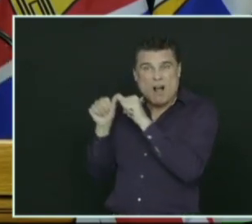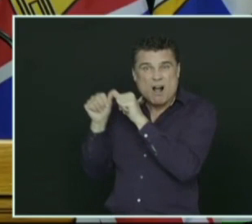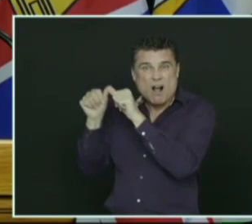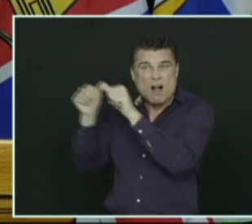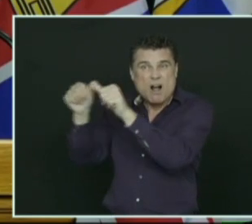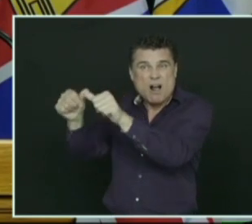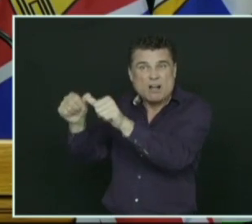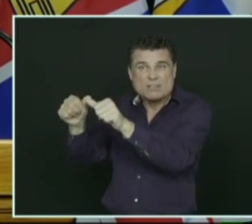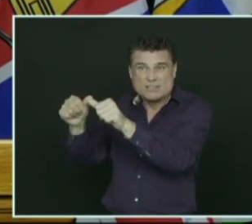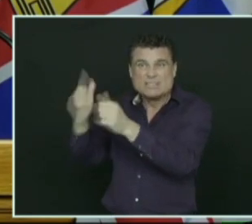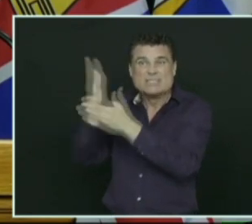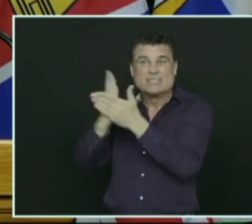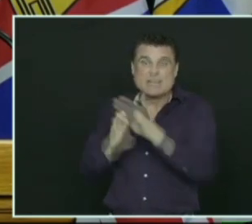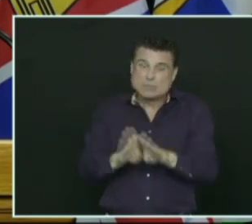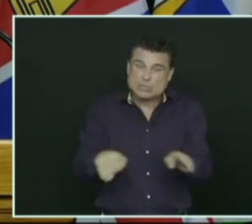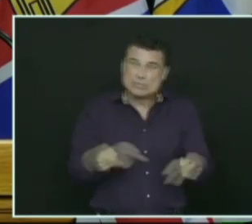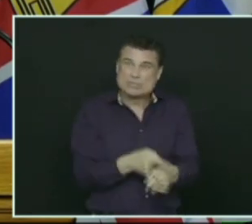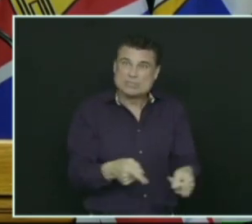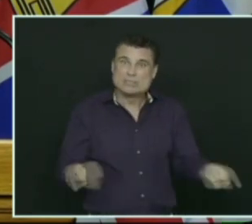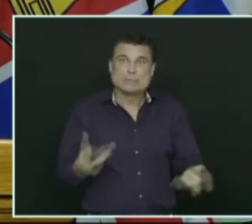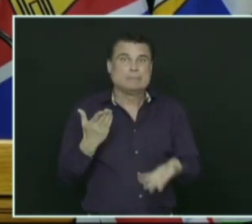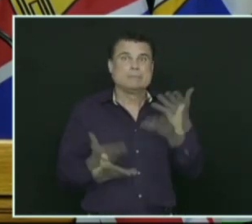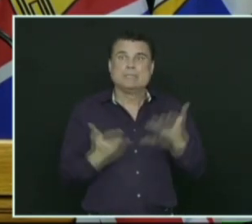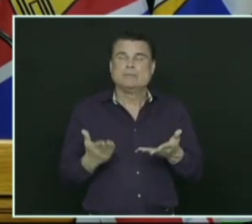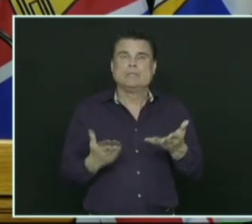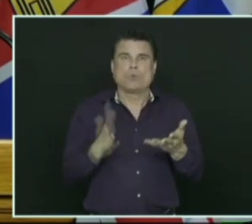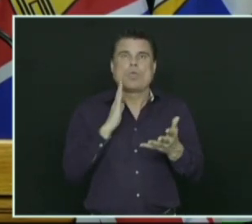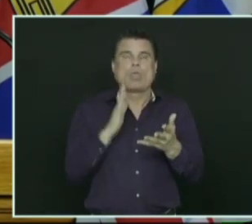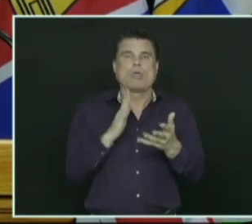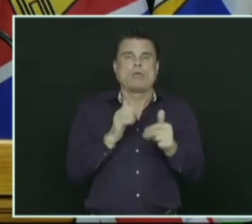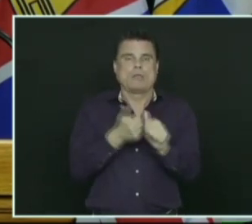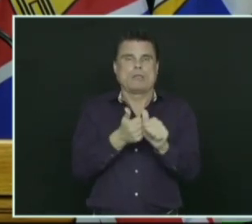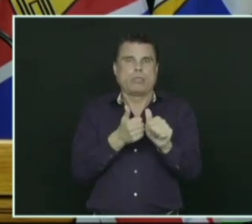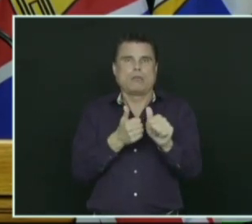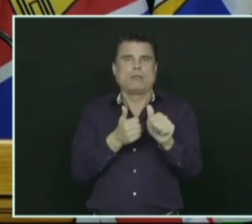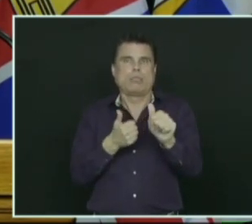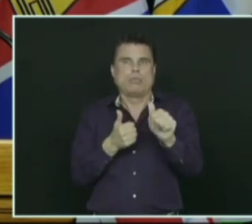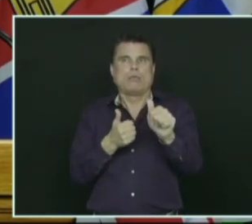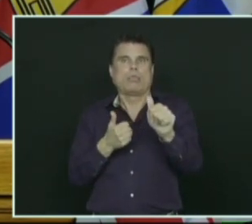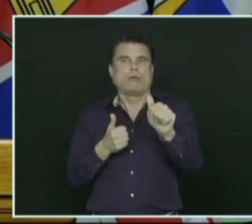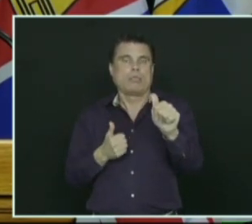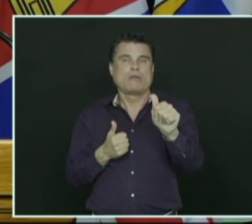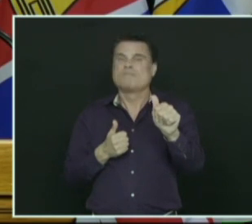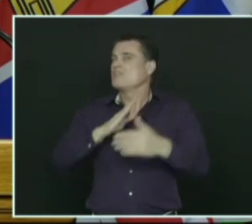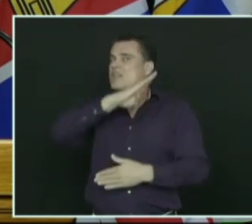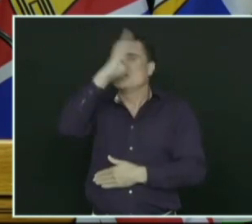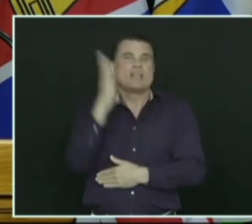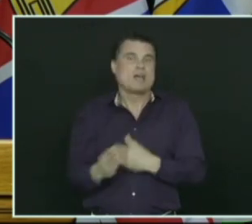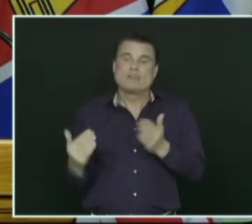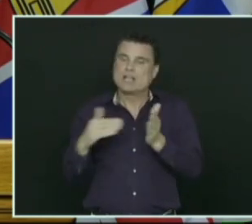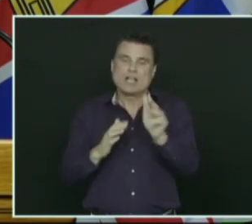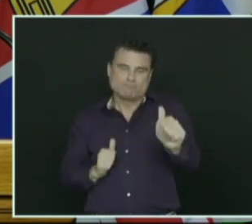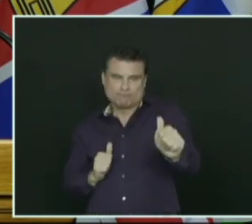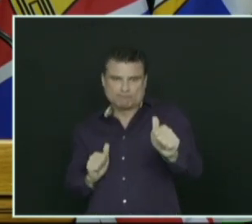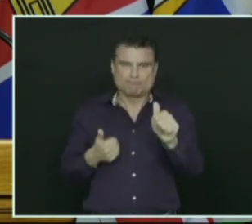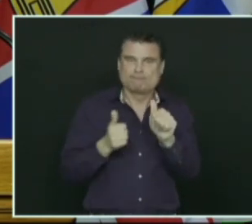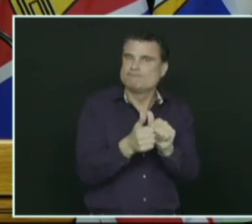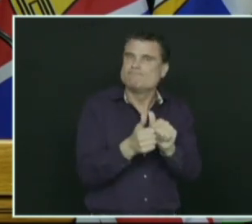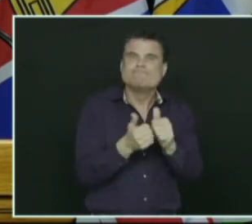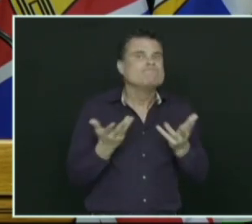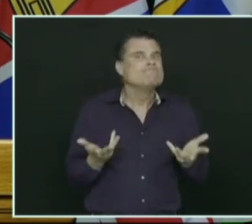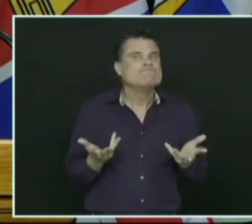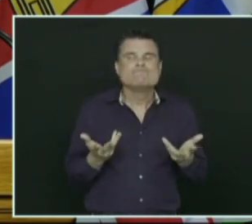a way that supported the most disadvantaged. Keith Baldry, Global News.